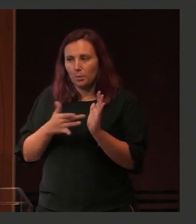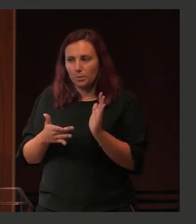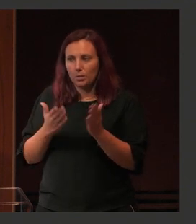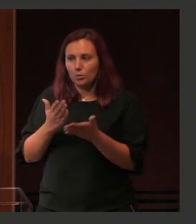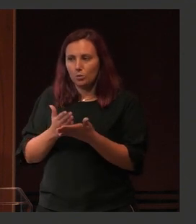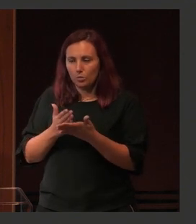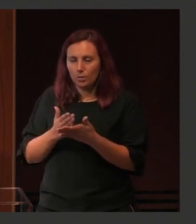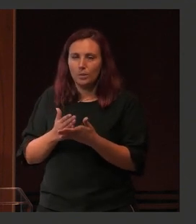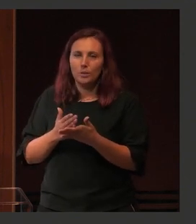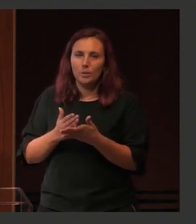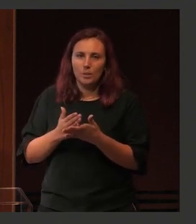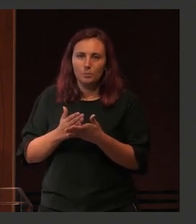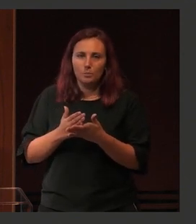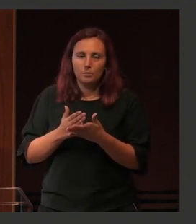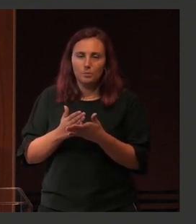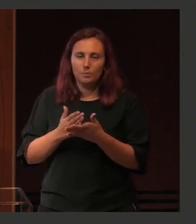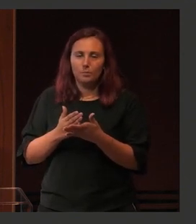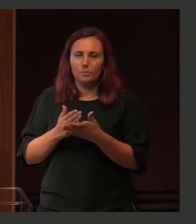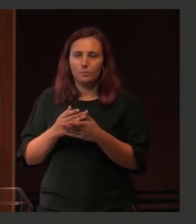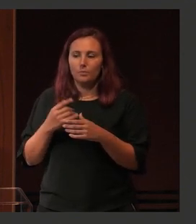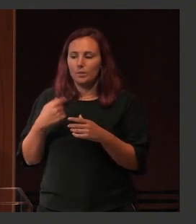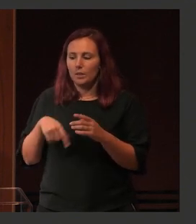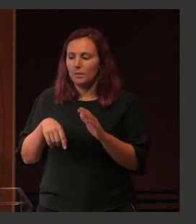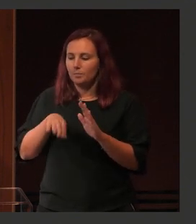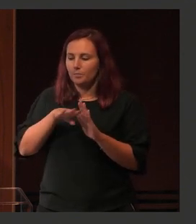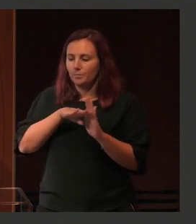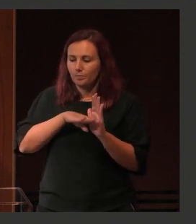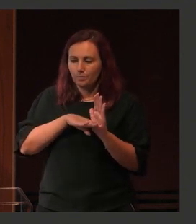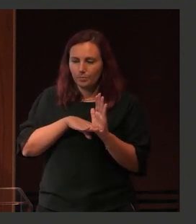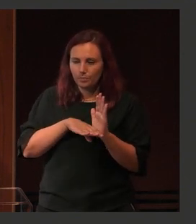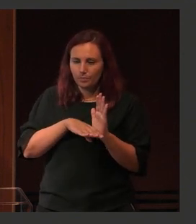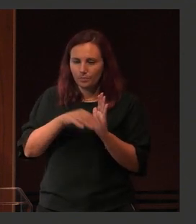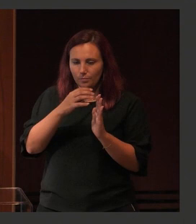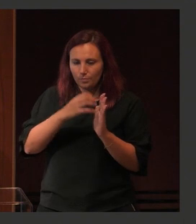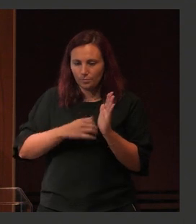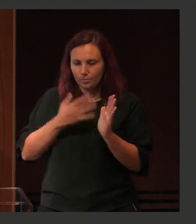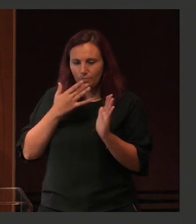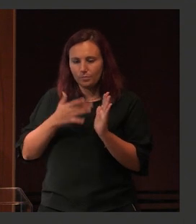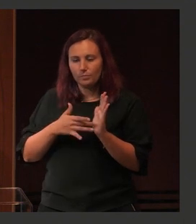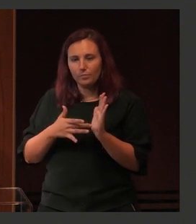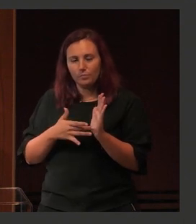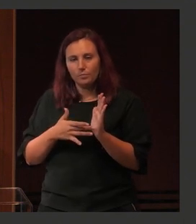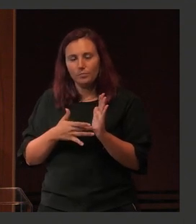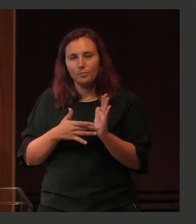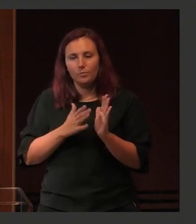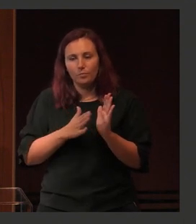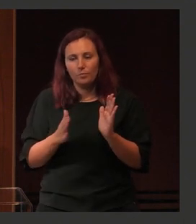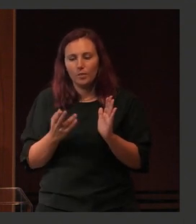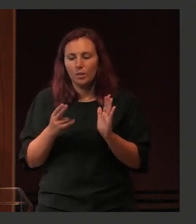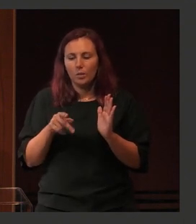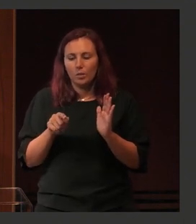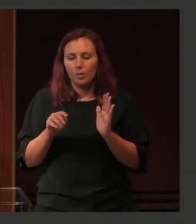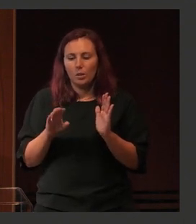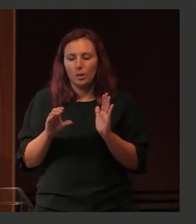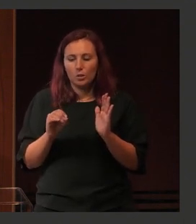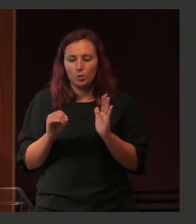UNESCO IFLA School Library Manifesto of 1999, which is also just being